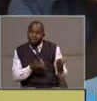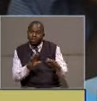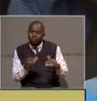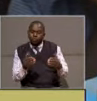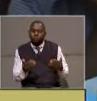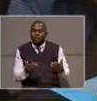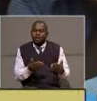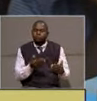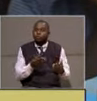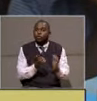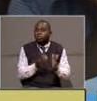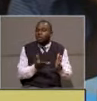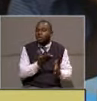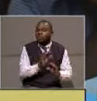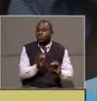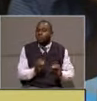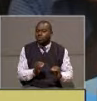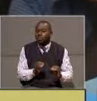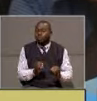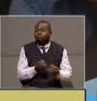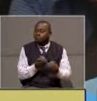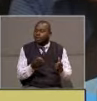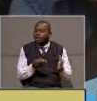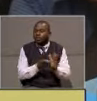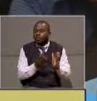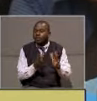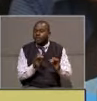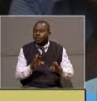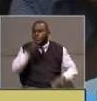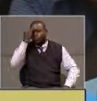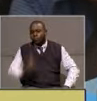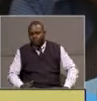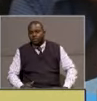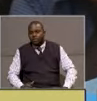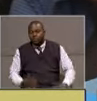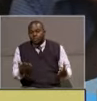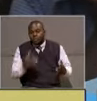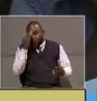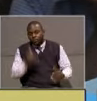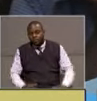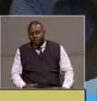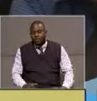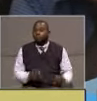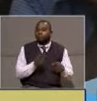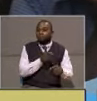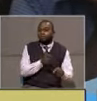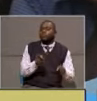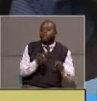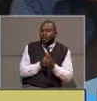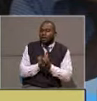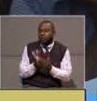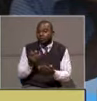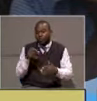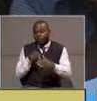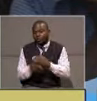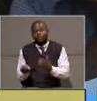it is not there. Most likely. So how then? Why that the entry was done? Because for a re-entry to be